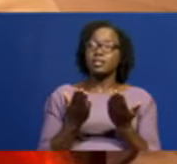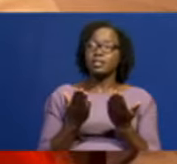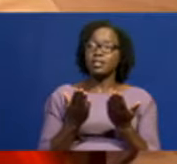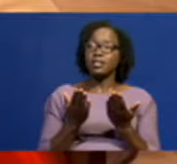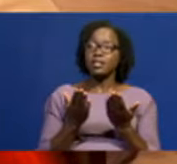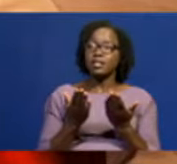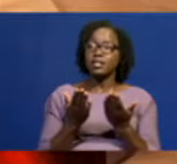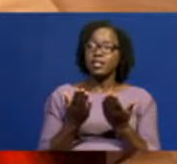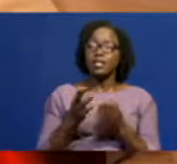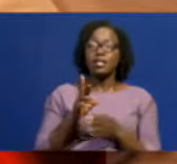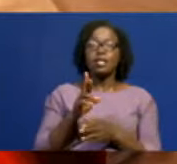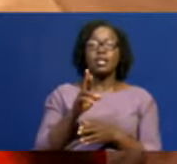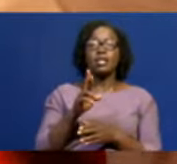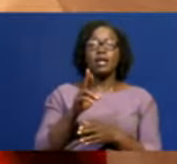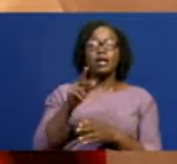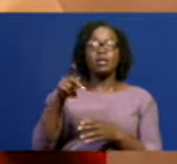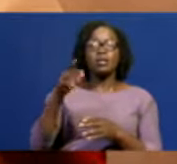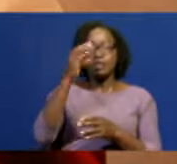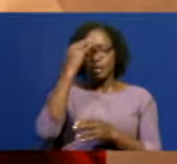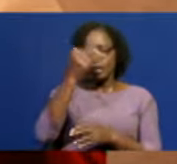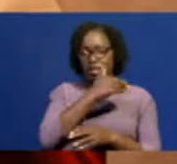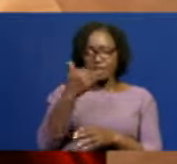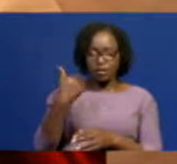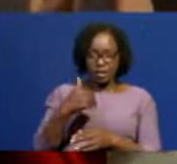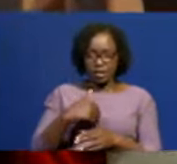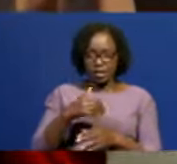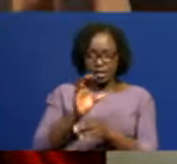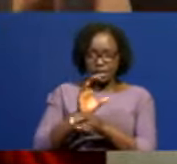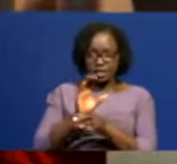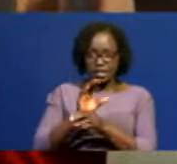At Riara Parish Catholic Church in Kiambu County,